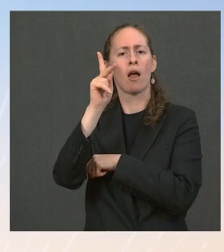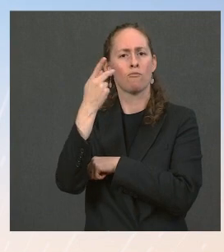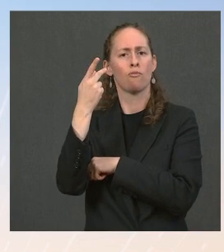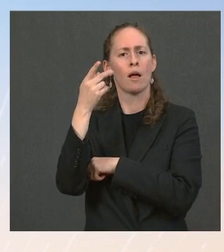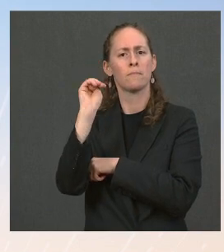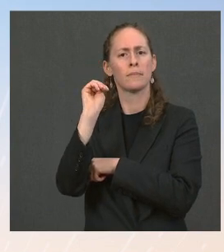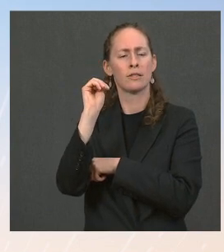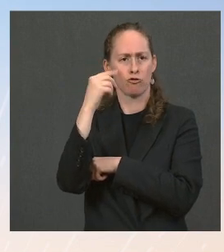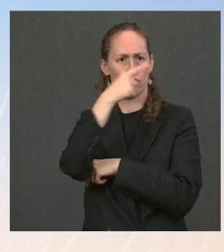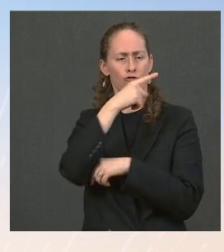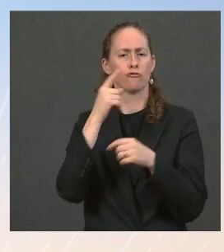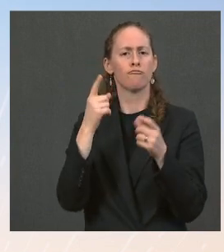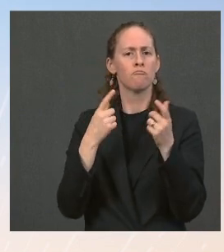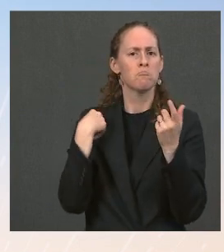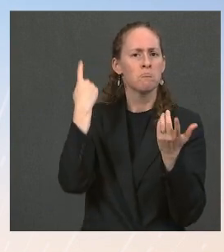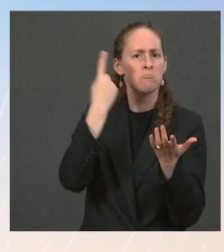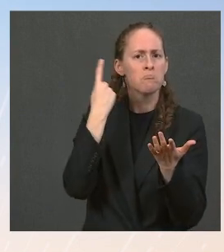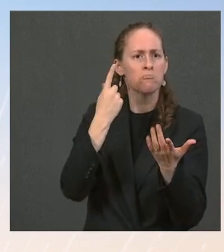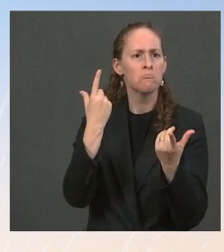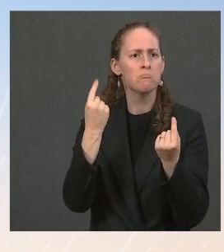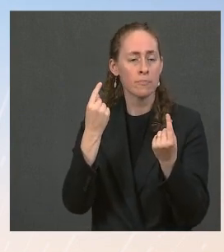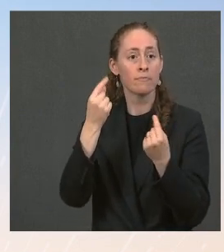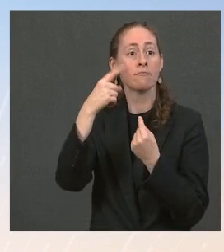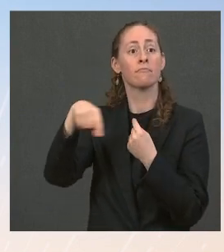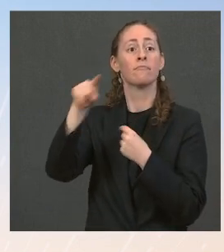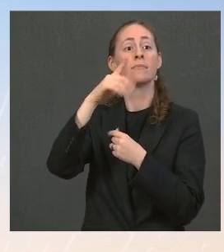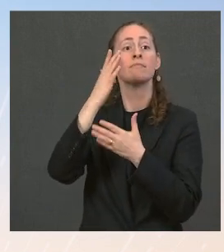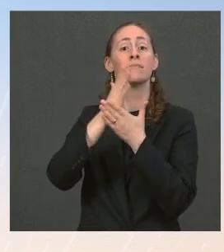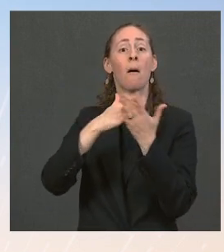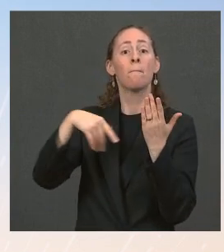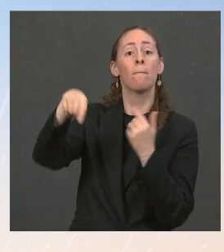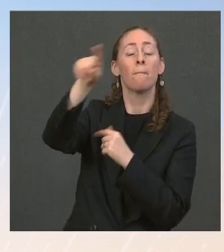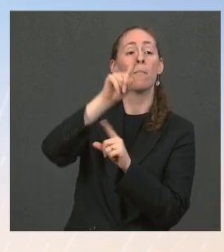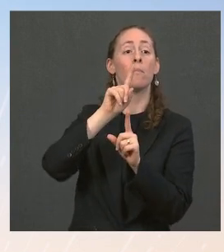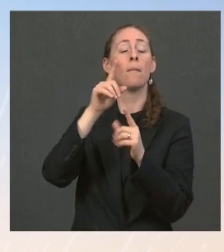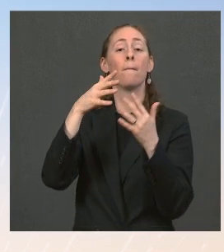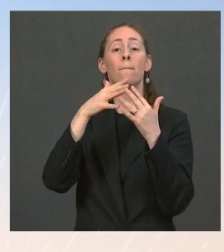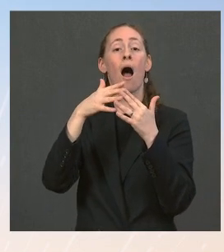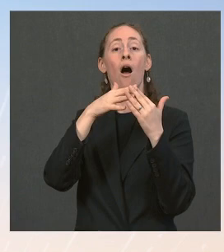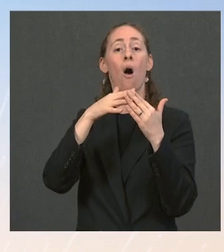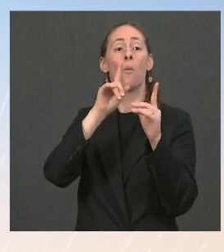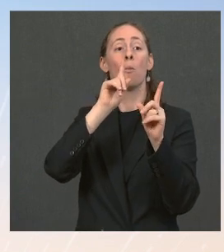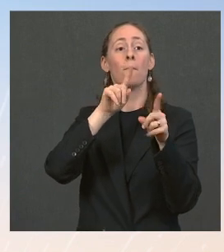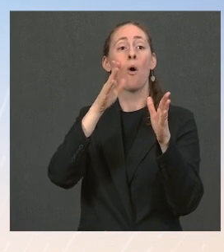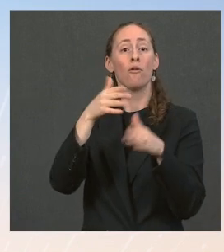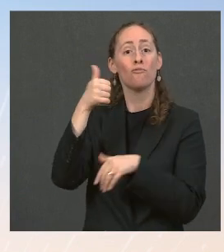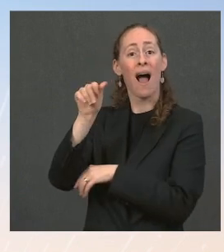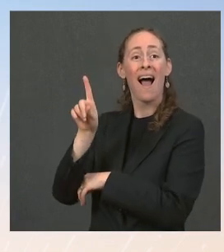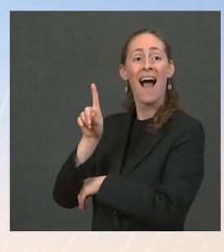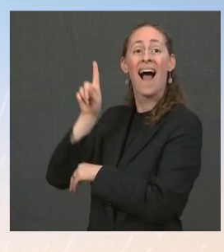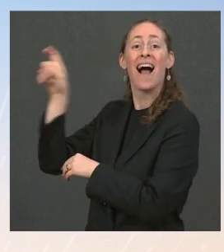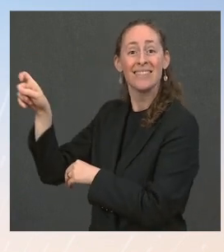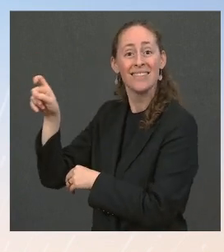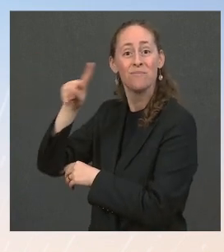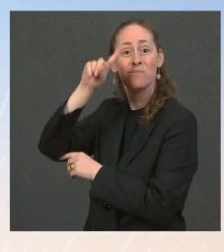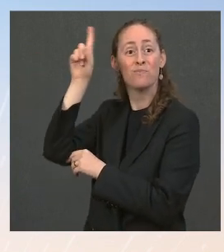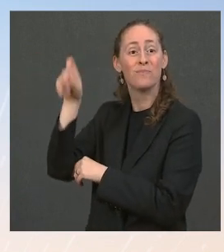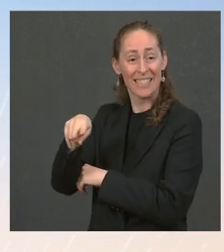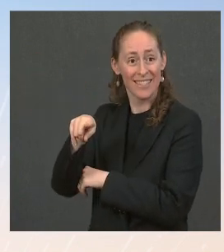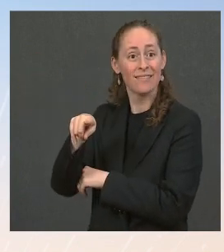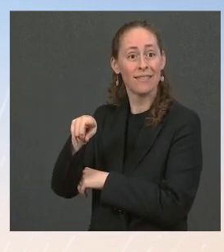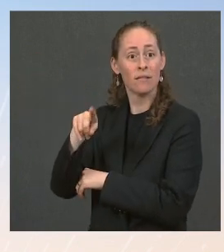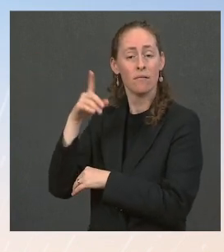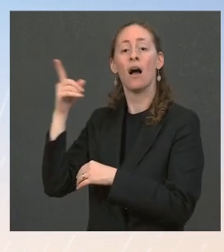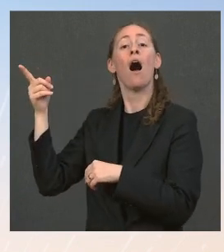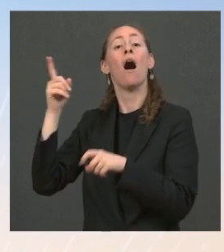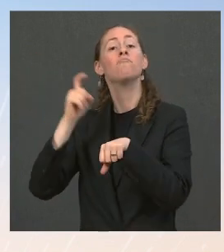reporters tried to call on the American President, we were escorted out, let's put it that way. Well, I think in that